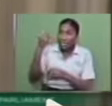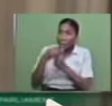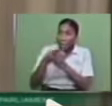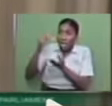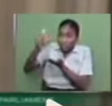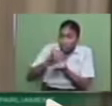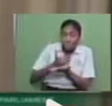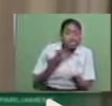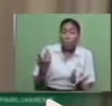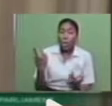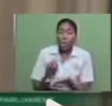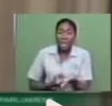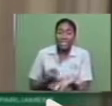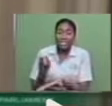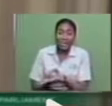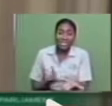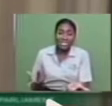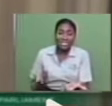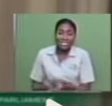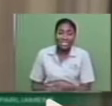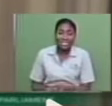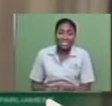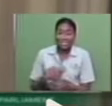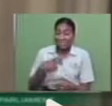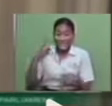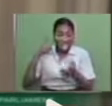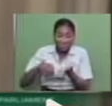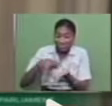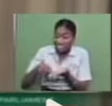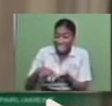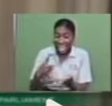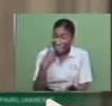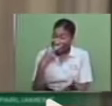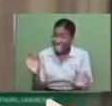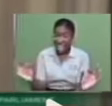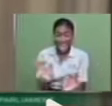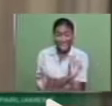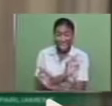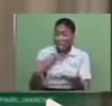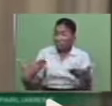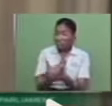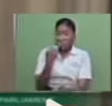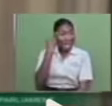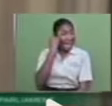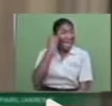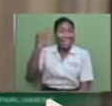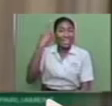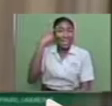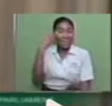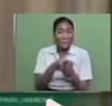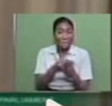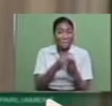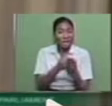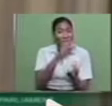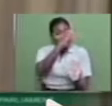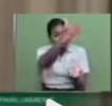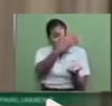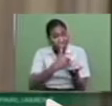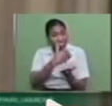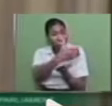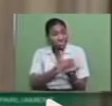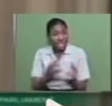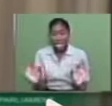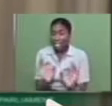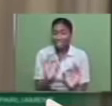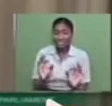What? I don't see any new revenue streams there that are sustainable. The only revenue streams that are there